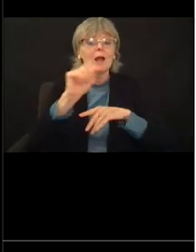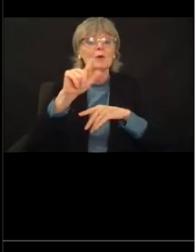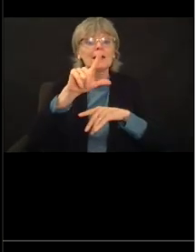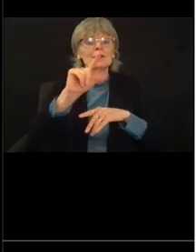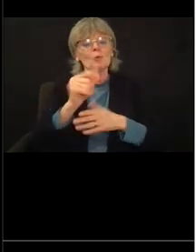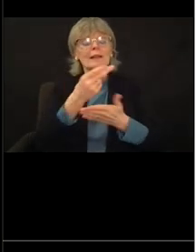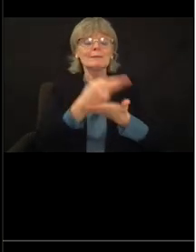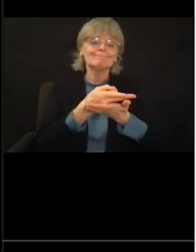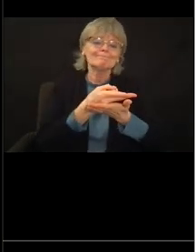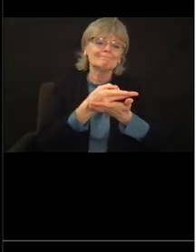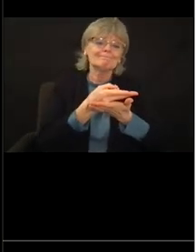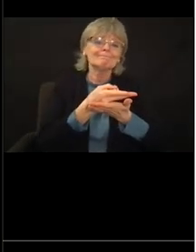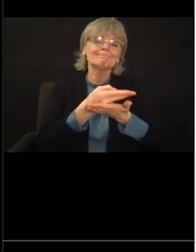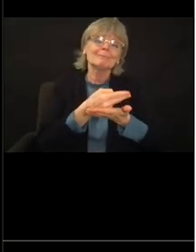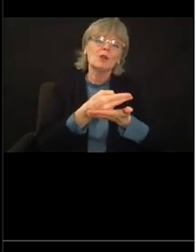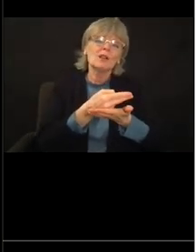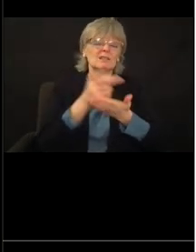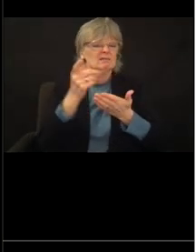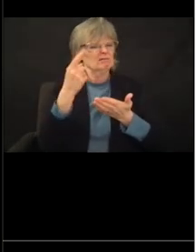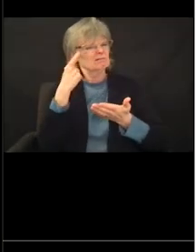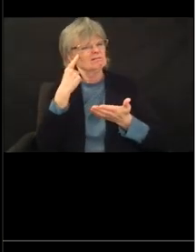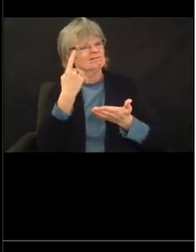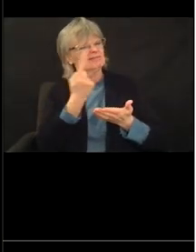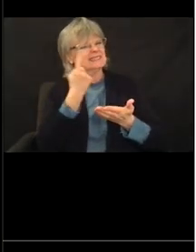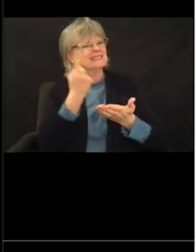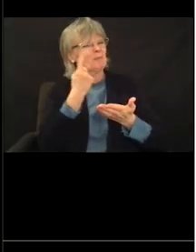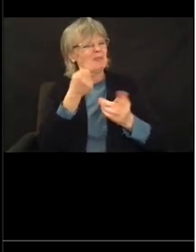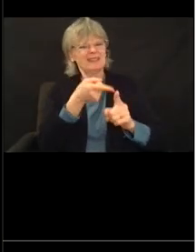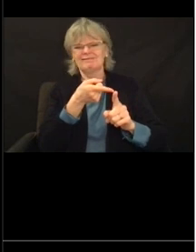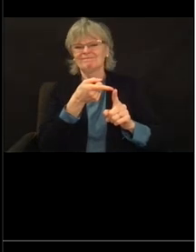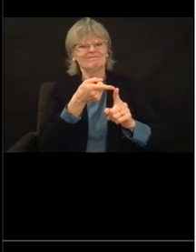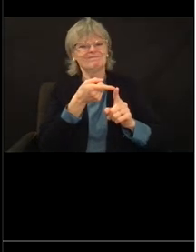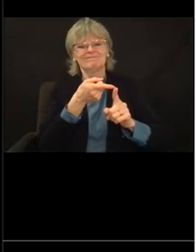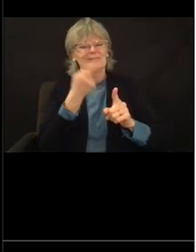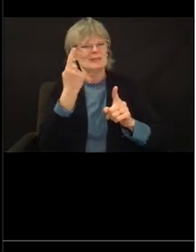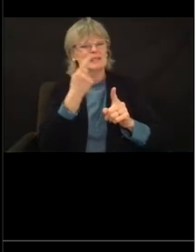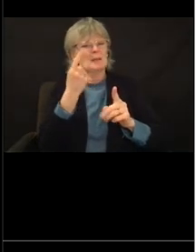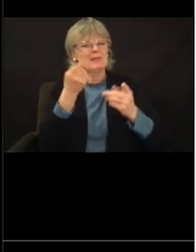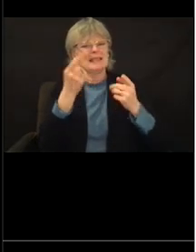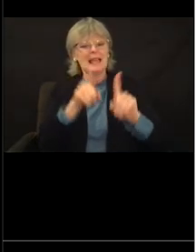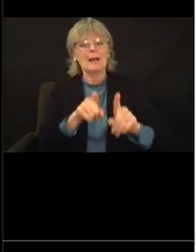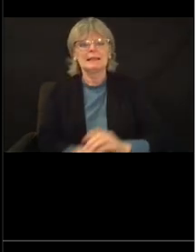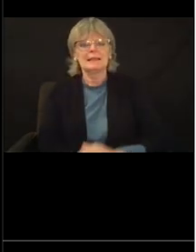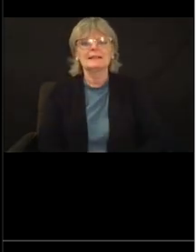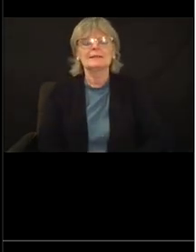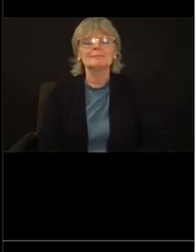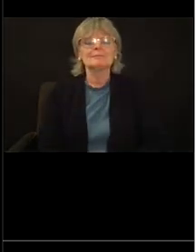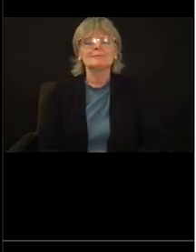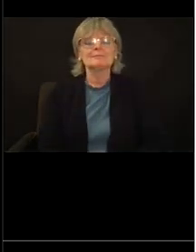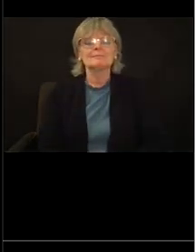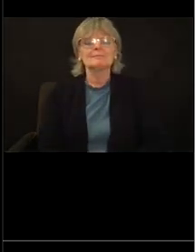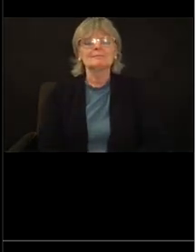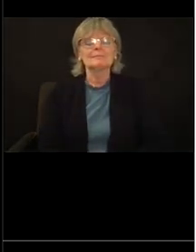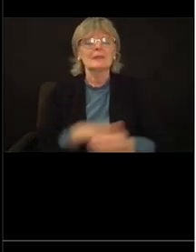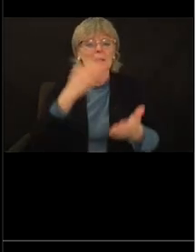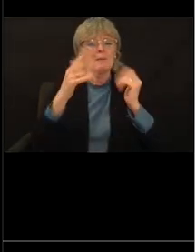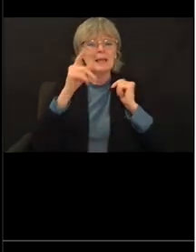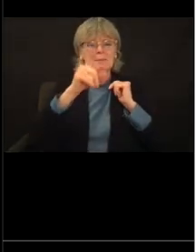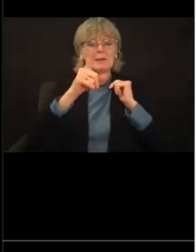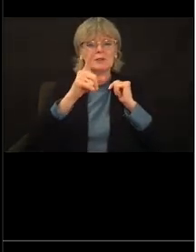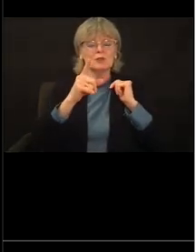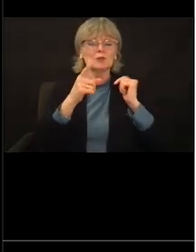hauling out, and they were thinking, gosh, something really interesting is going on with this seal. So you might be asking yourself, like